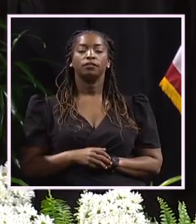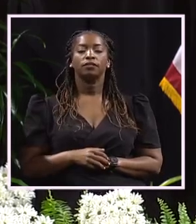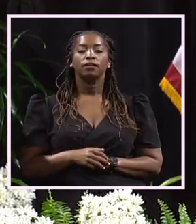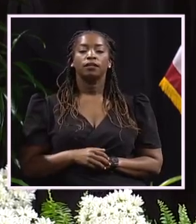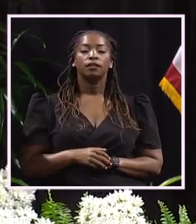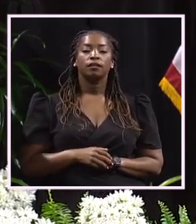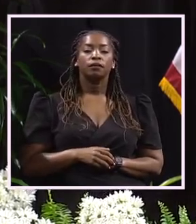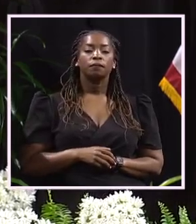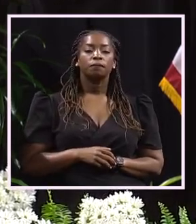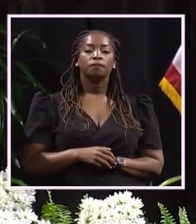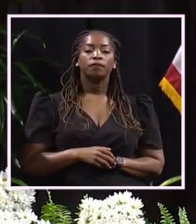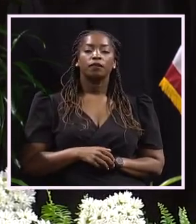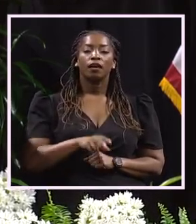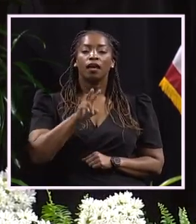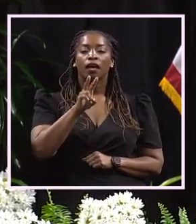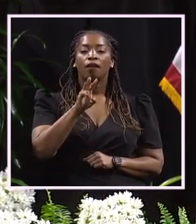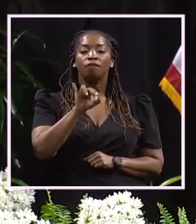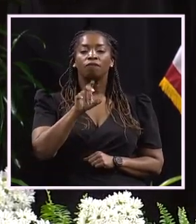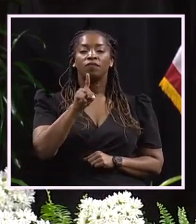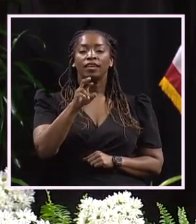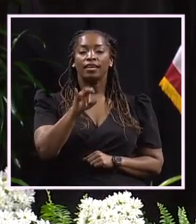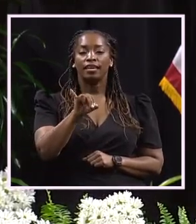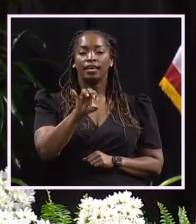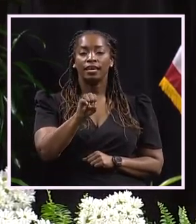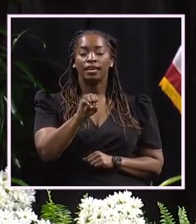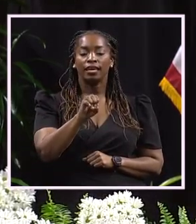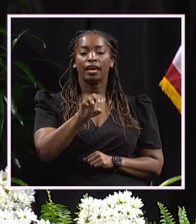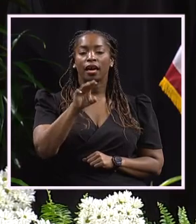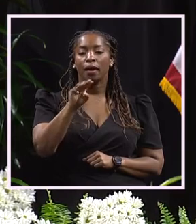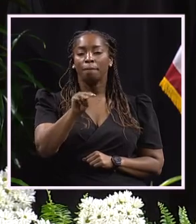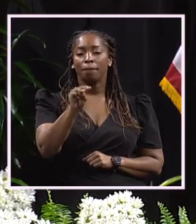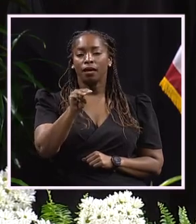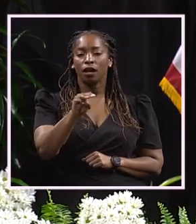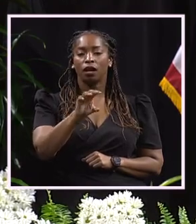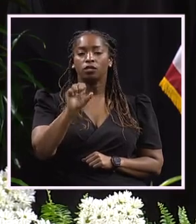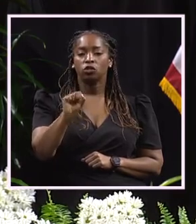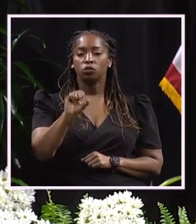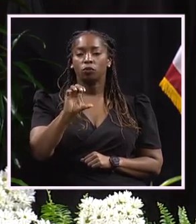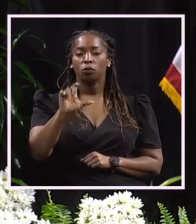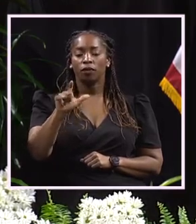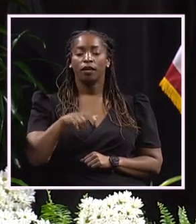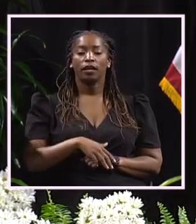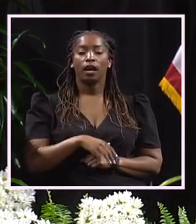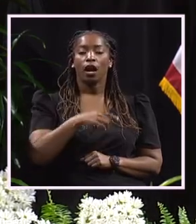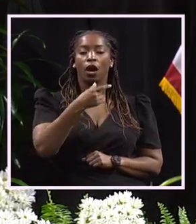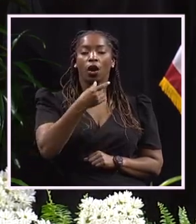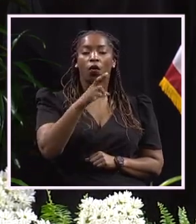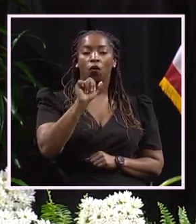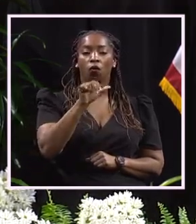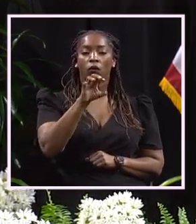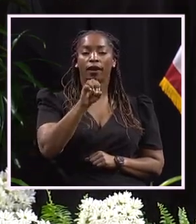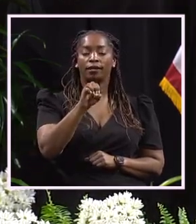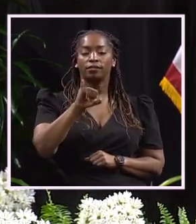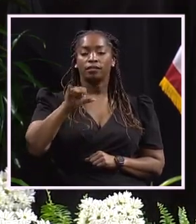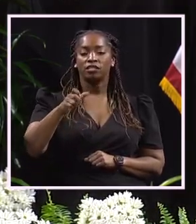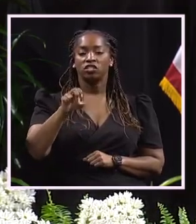Victi Mehta, summa cum laude. Grace Johnson, summa cum laude.